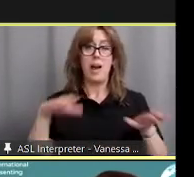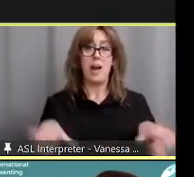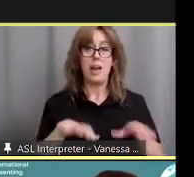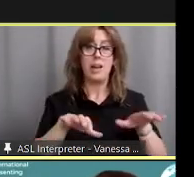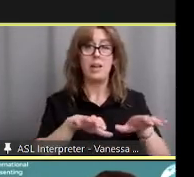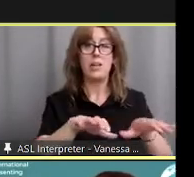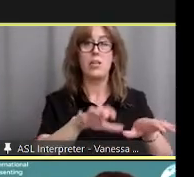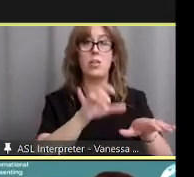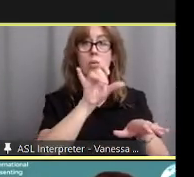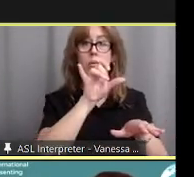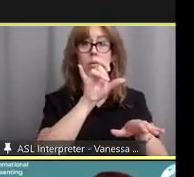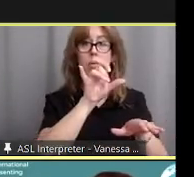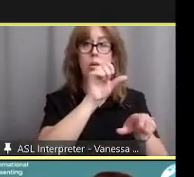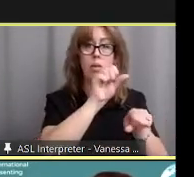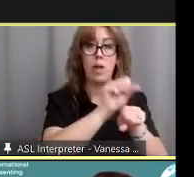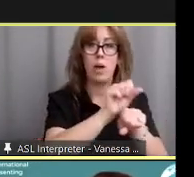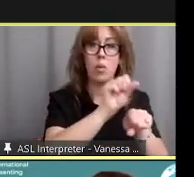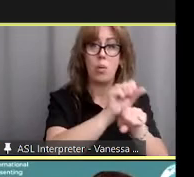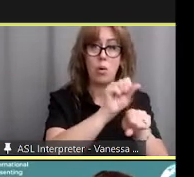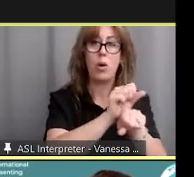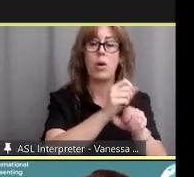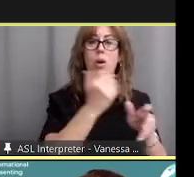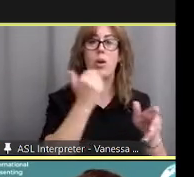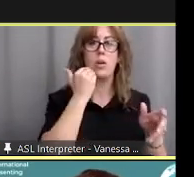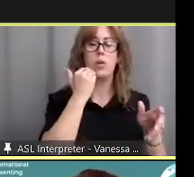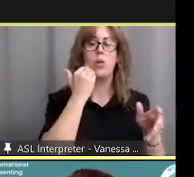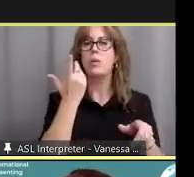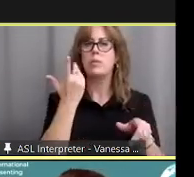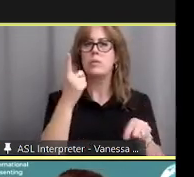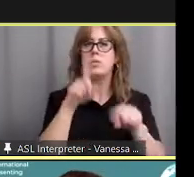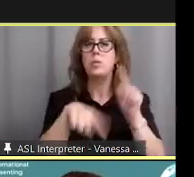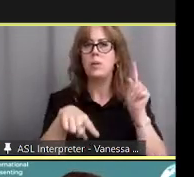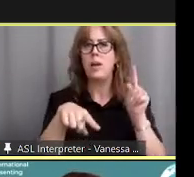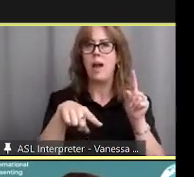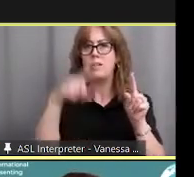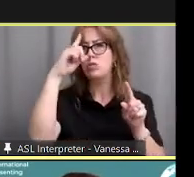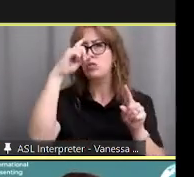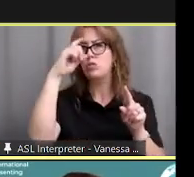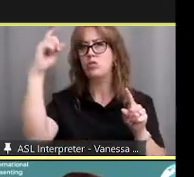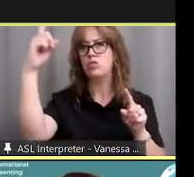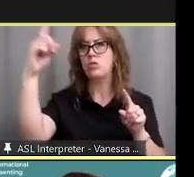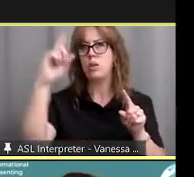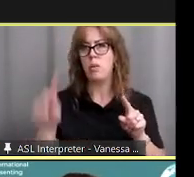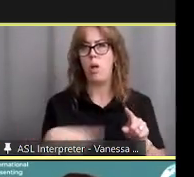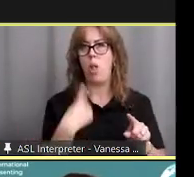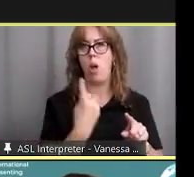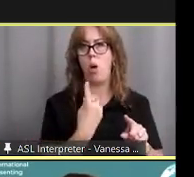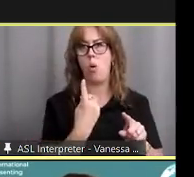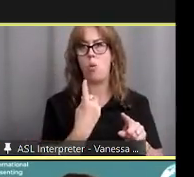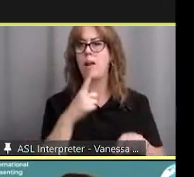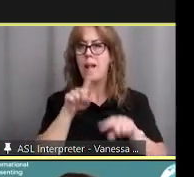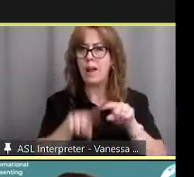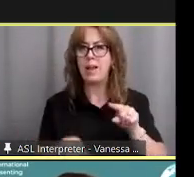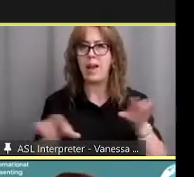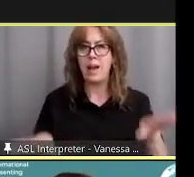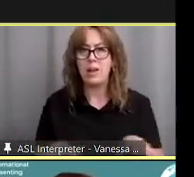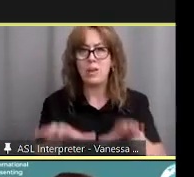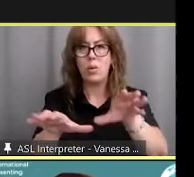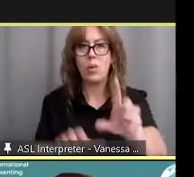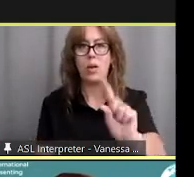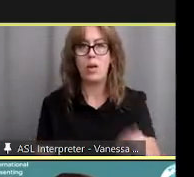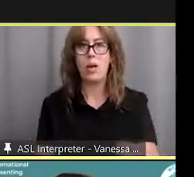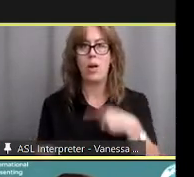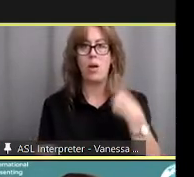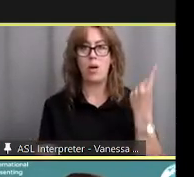Because, again, no one can dream alone. Mm. Or you can never be strong if you're alone. And the question